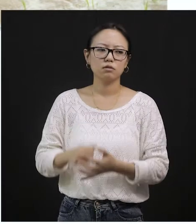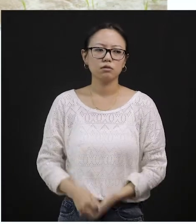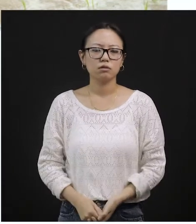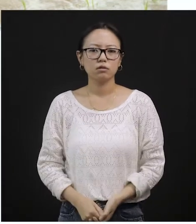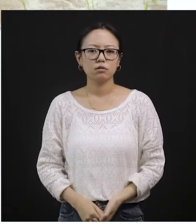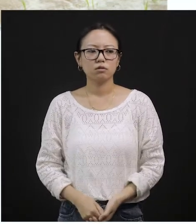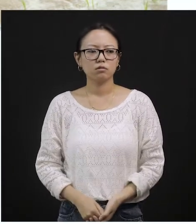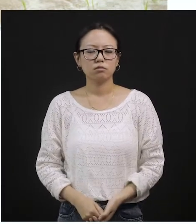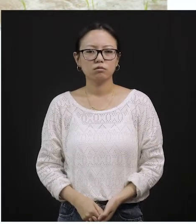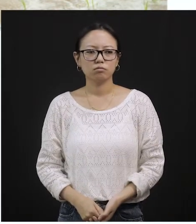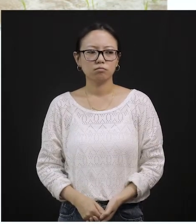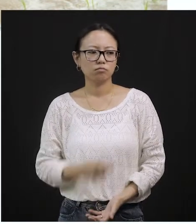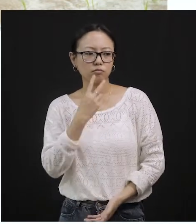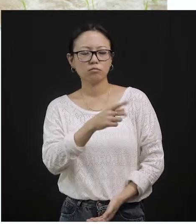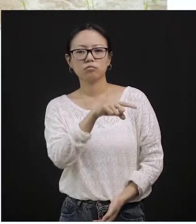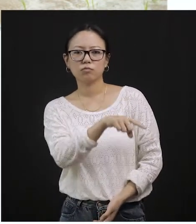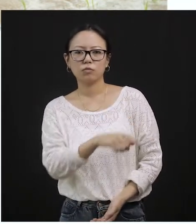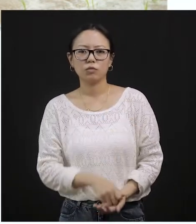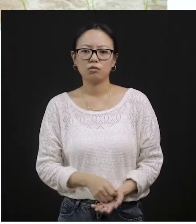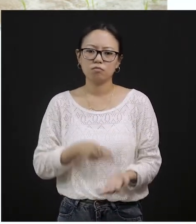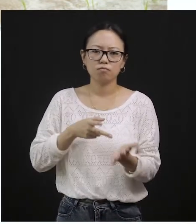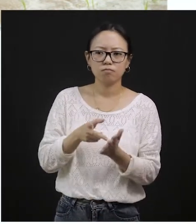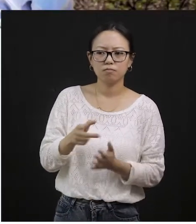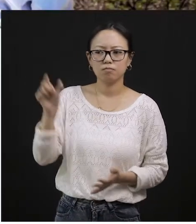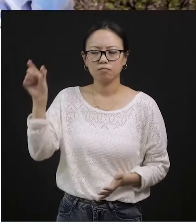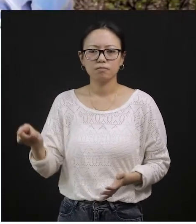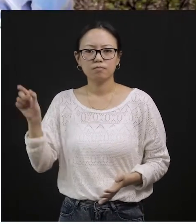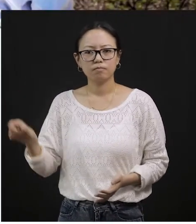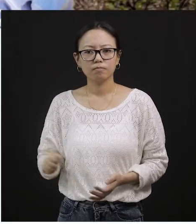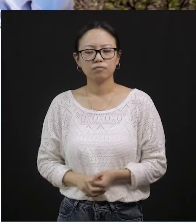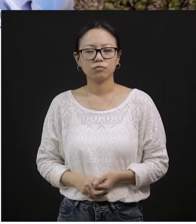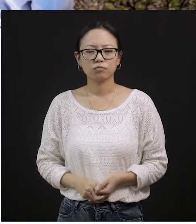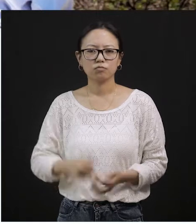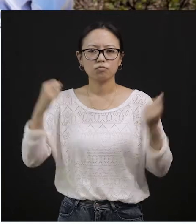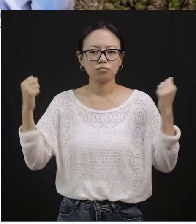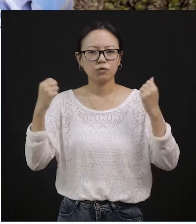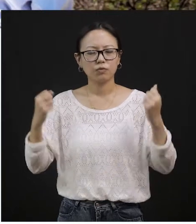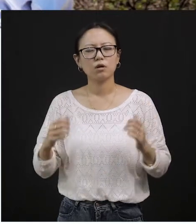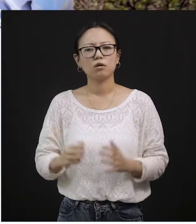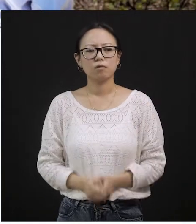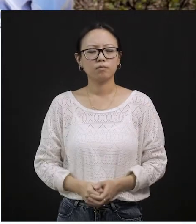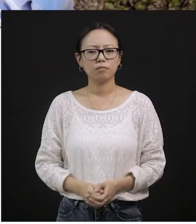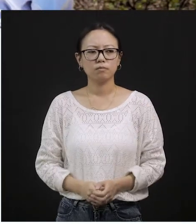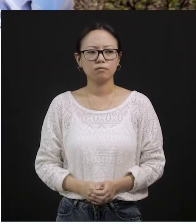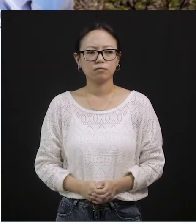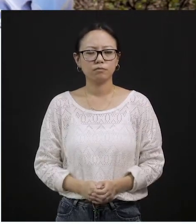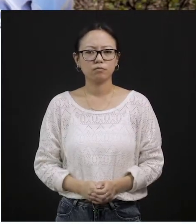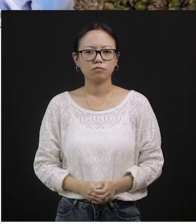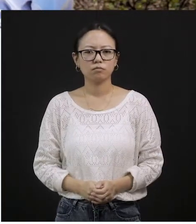is how the farmers they work for all of us. Now look at the hands of the farmer.